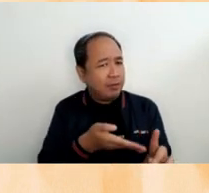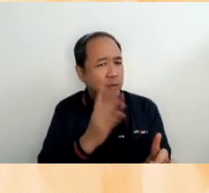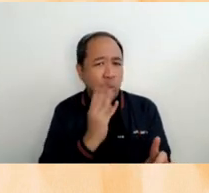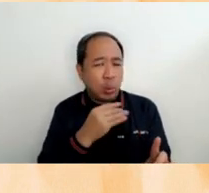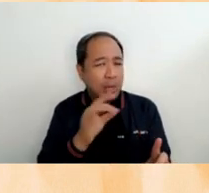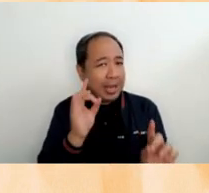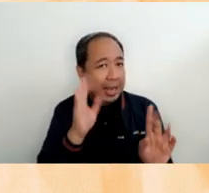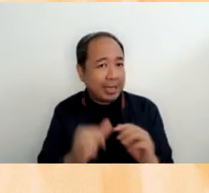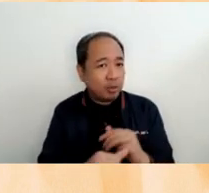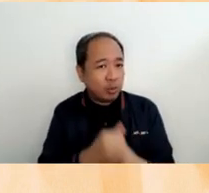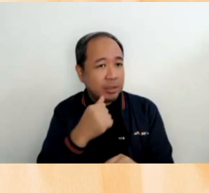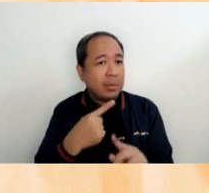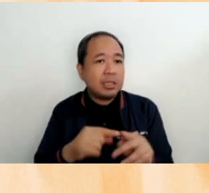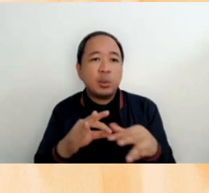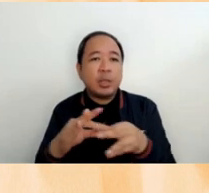comfort with the topic.